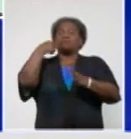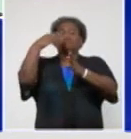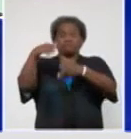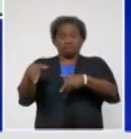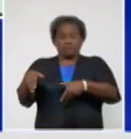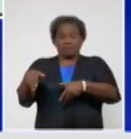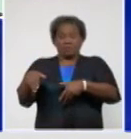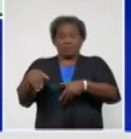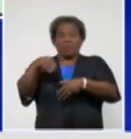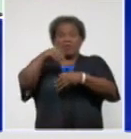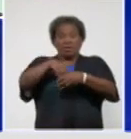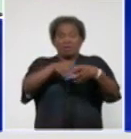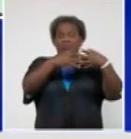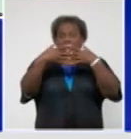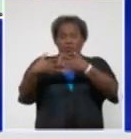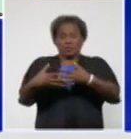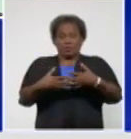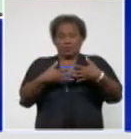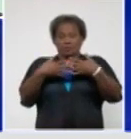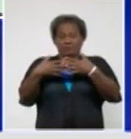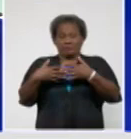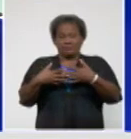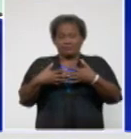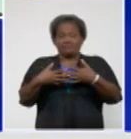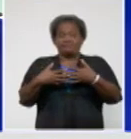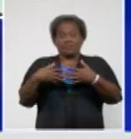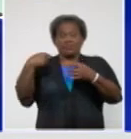4,659,984 cases and